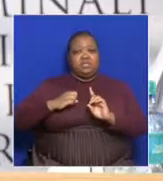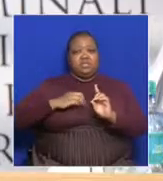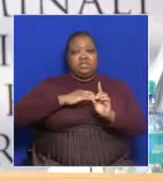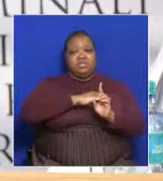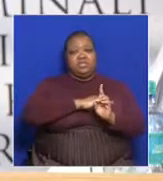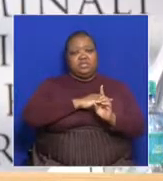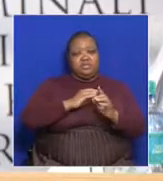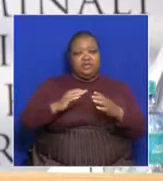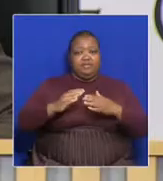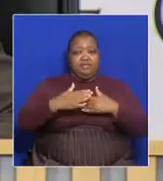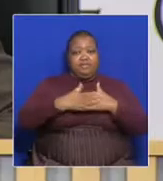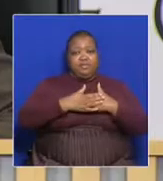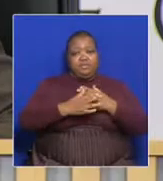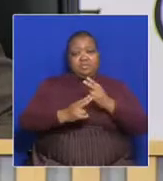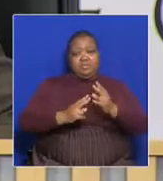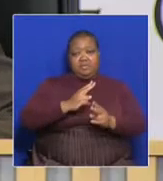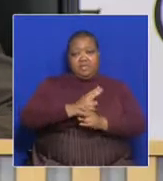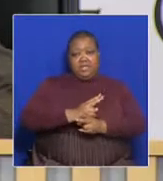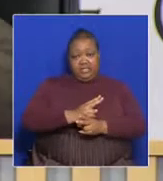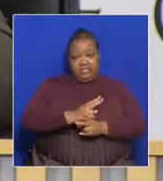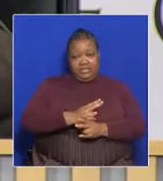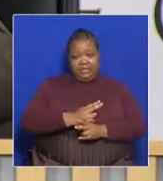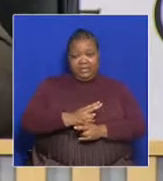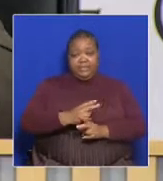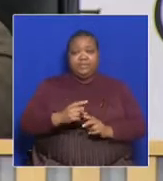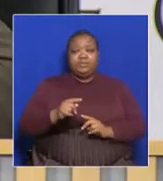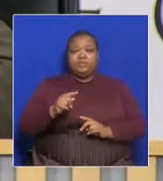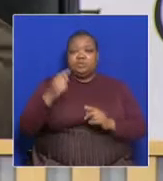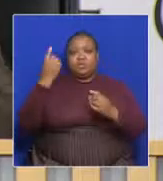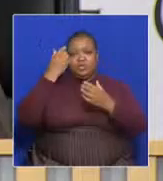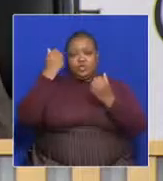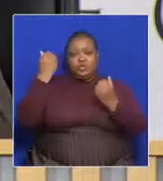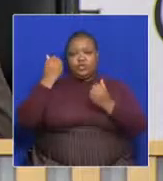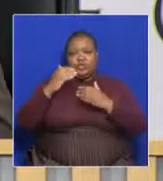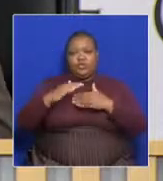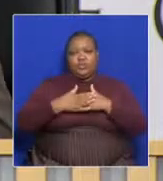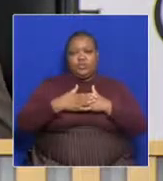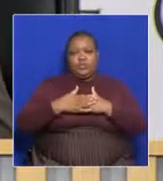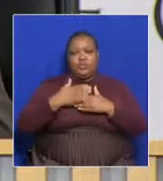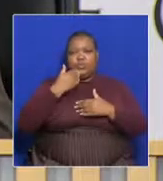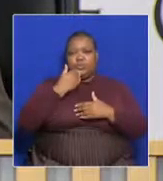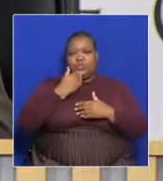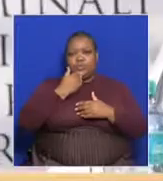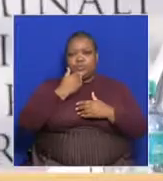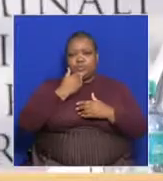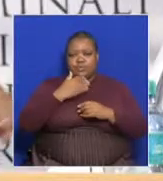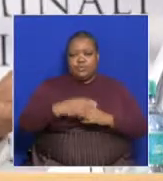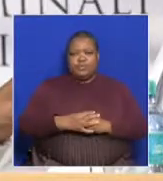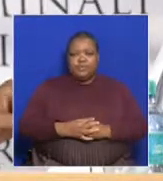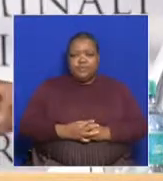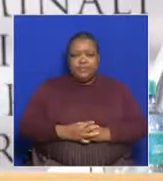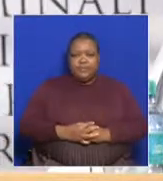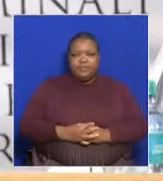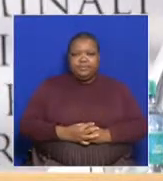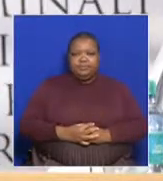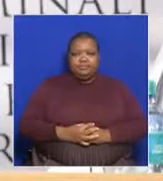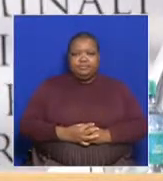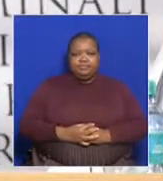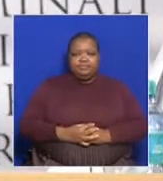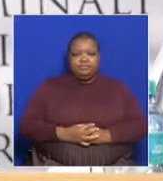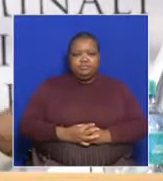that your position? So you don't know who resealed it? No. Why do I say deduced? Okay, then let's go to your